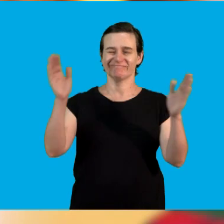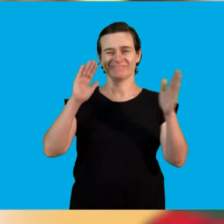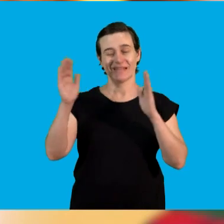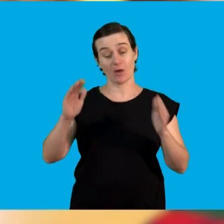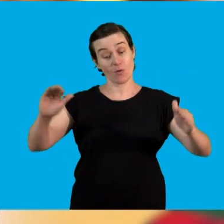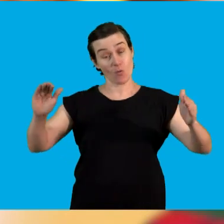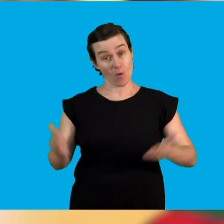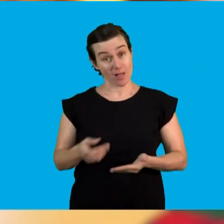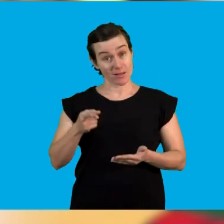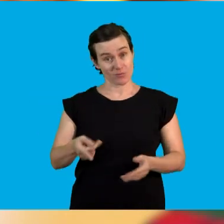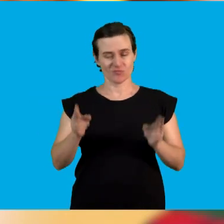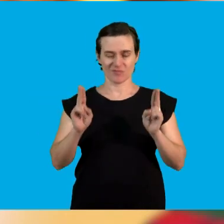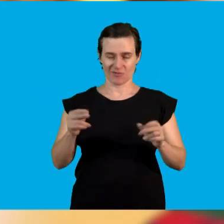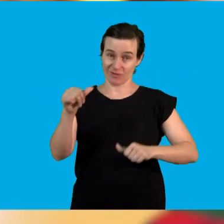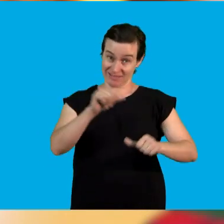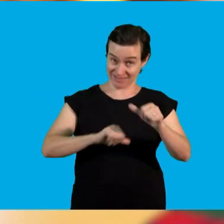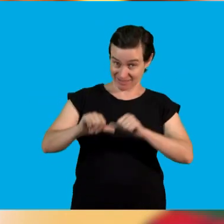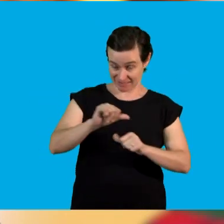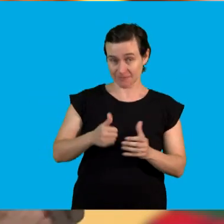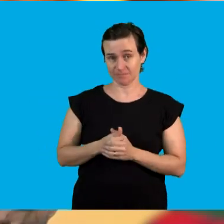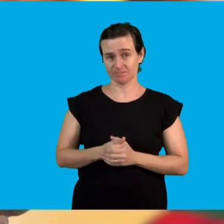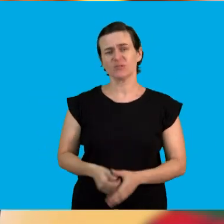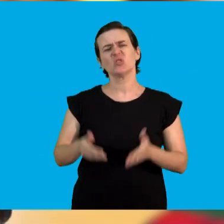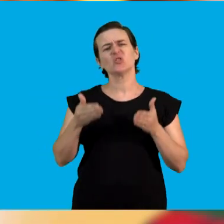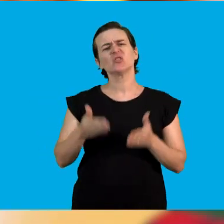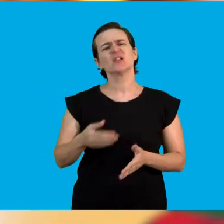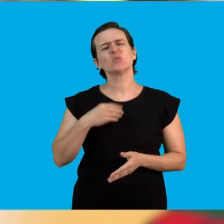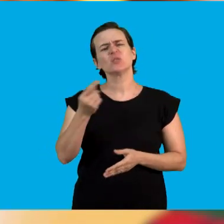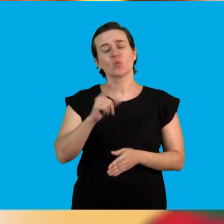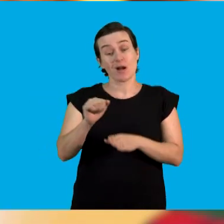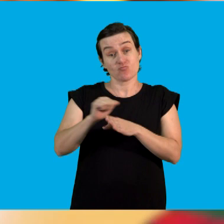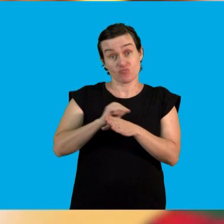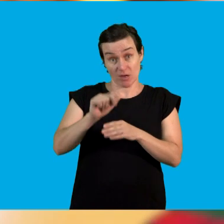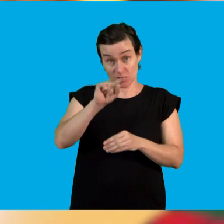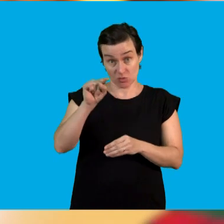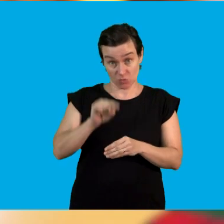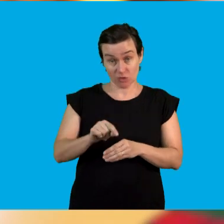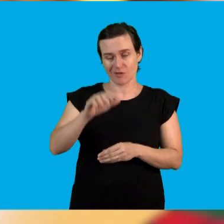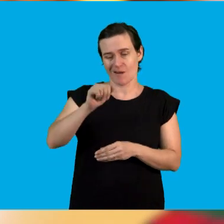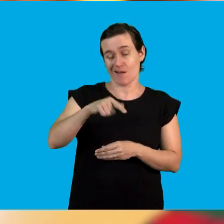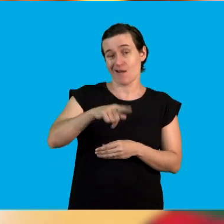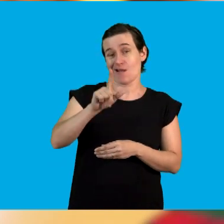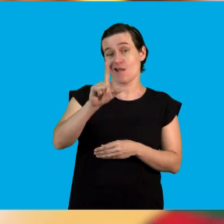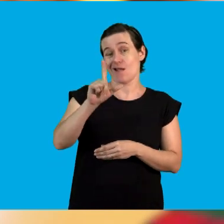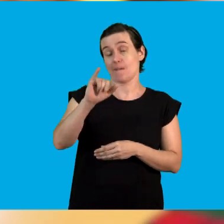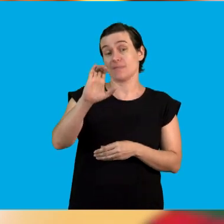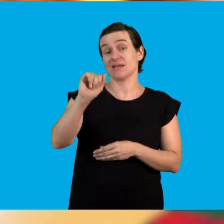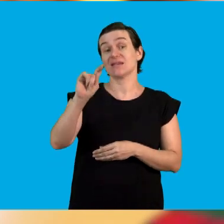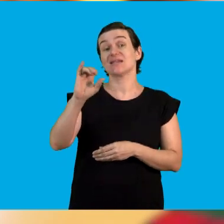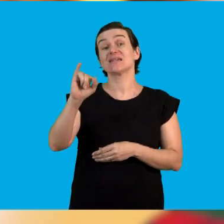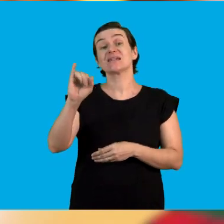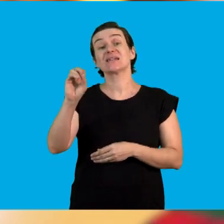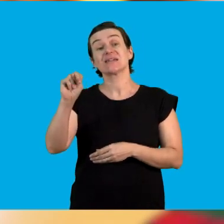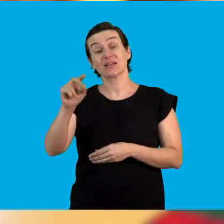Hello learners and welcome to a natural sciences lesson. So today we're going to be dealing with practice questions and application questions that are based on the